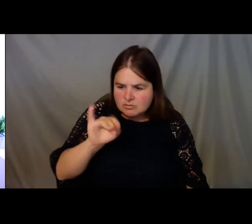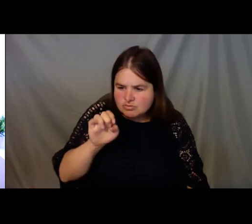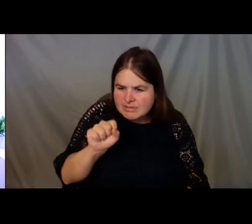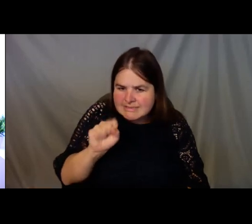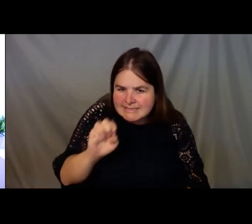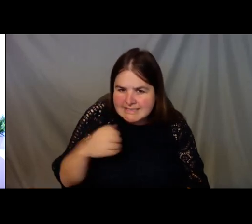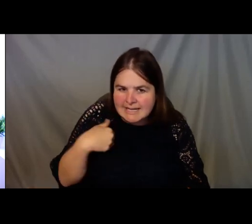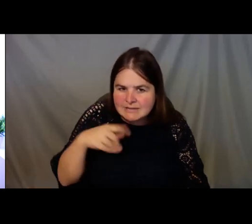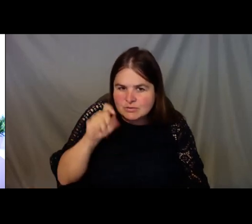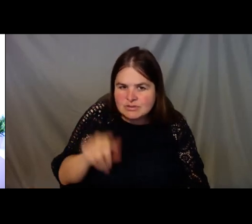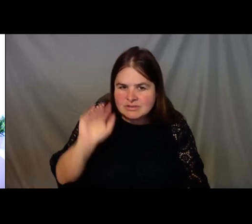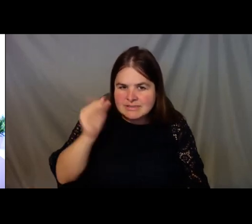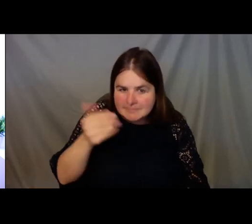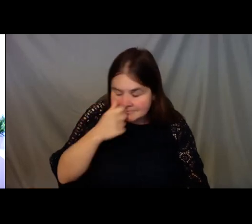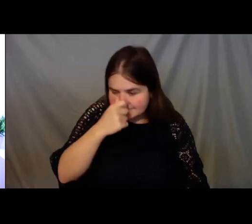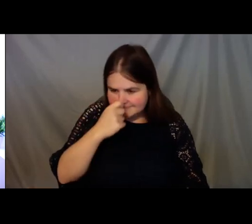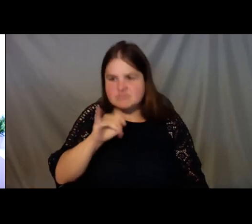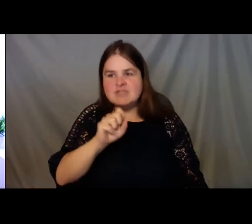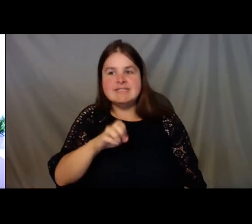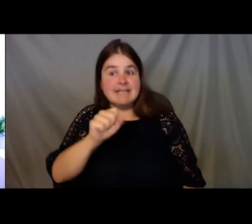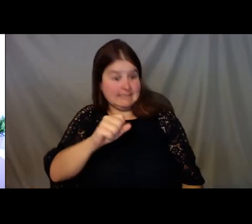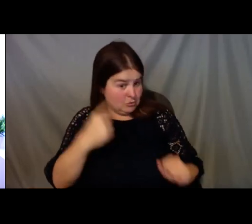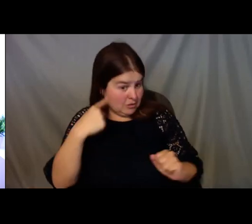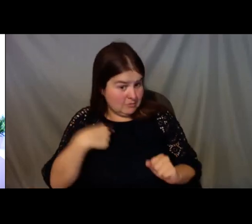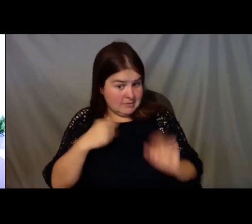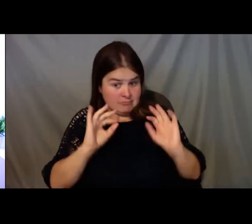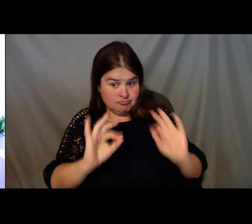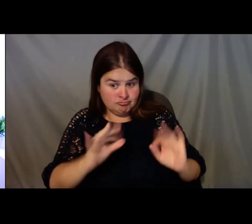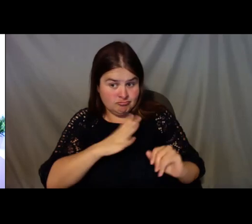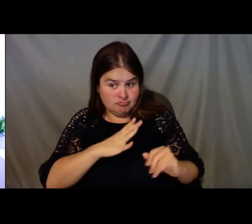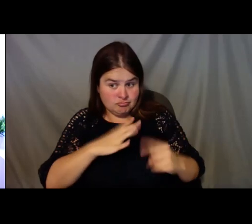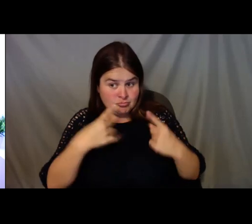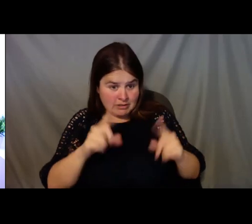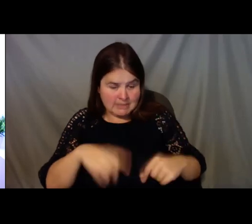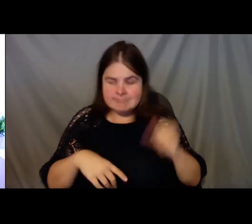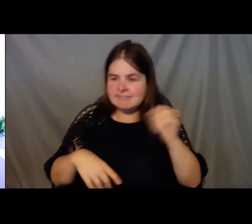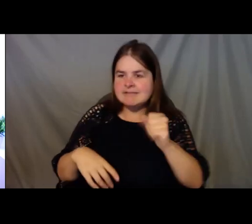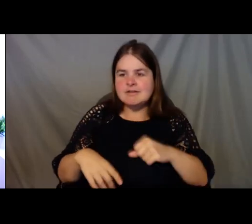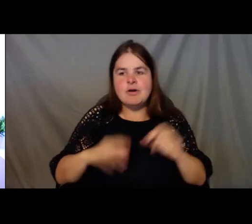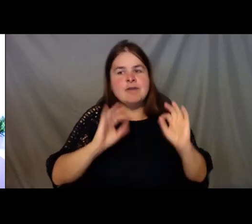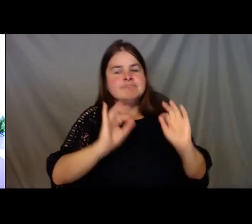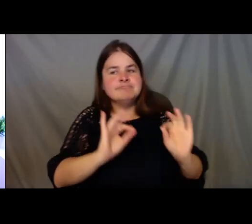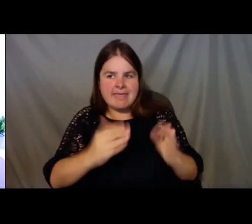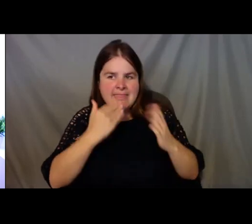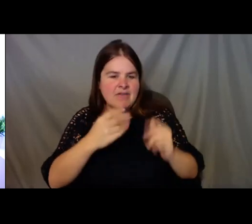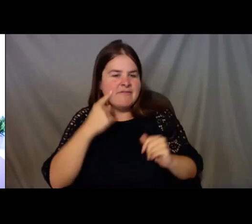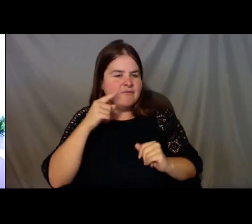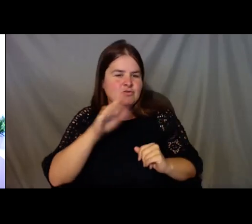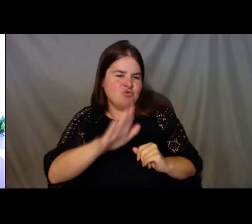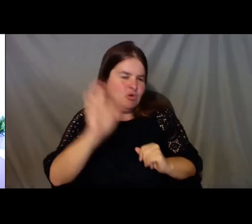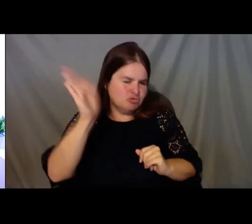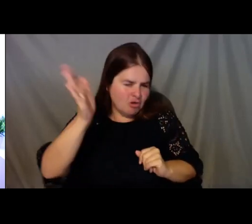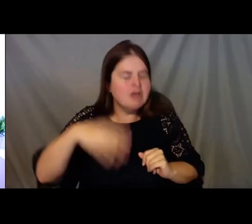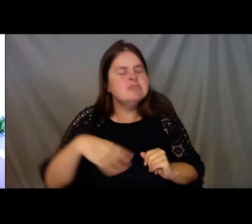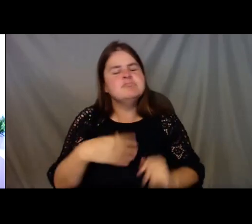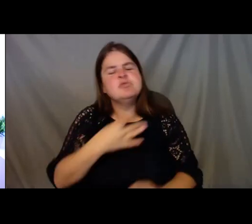Jesse has a question. Yeah, hi. Can you hear me okay? Is it working? Okay, cool. Yeah, thank you for that talk. So I'm curious